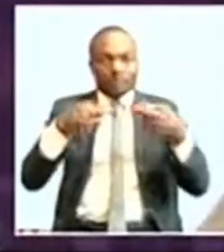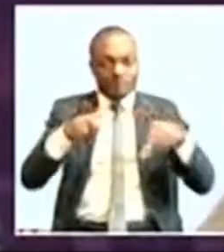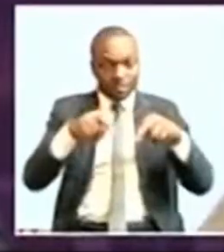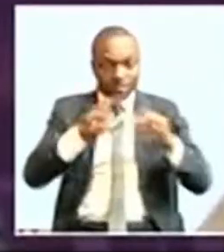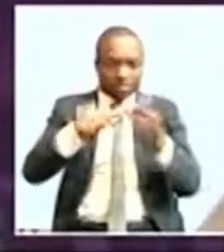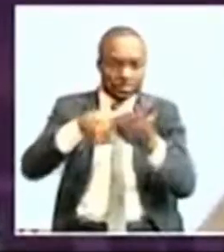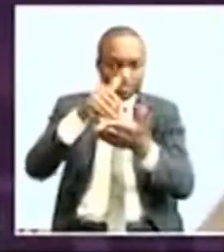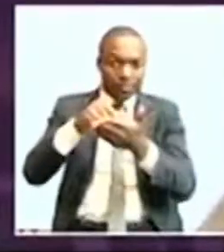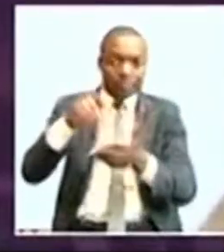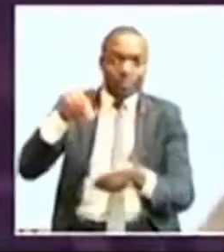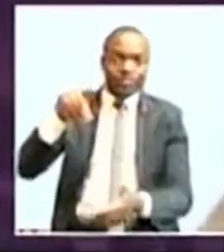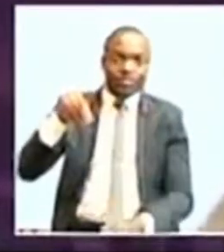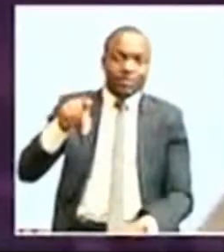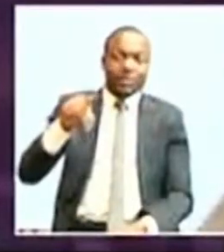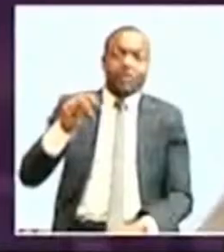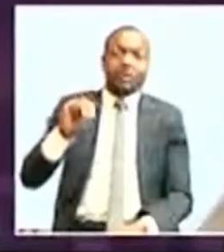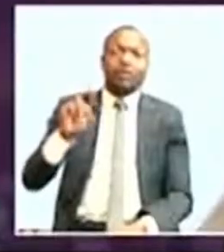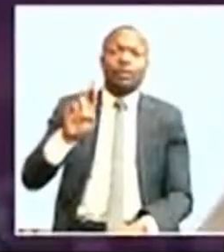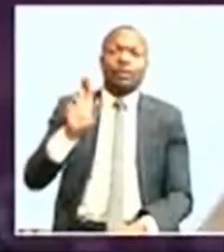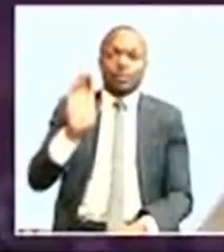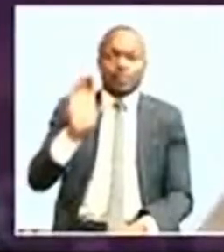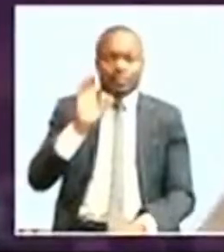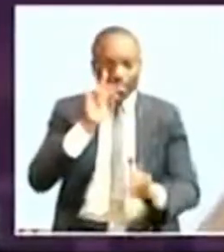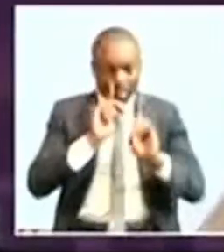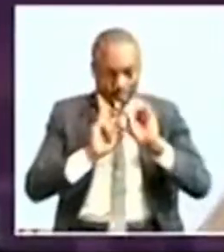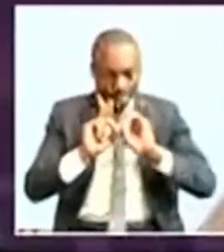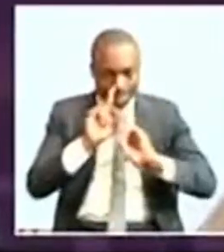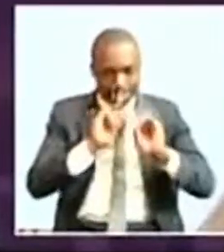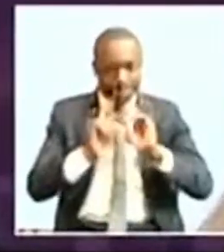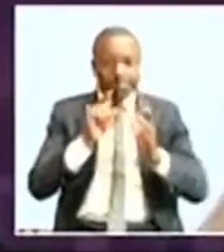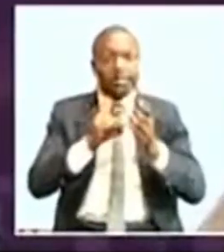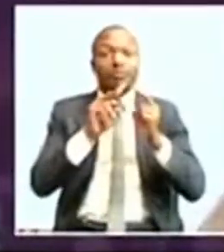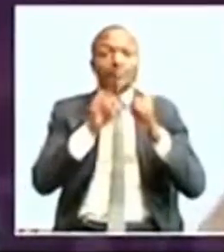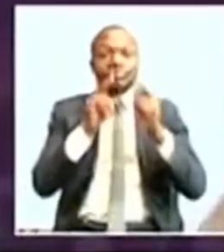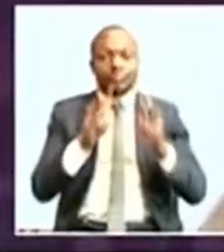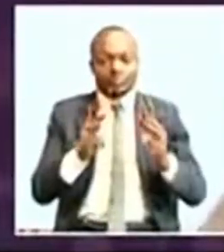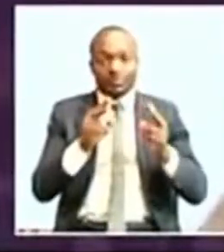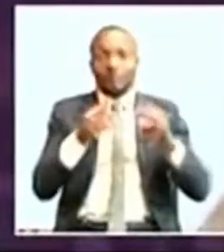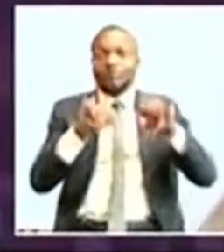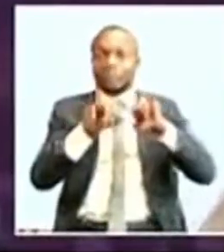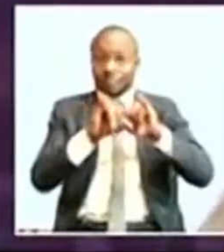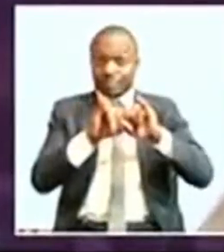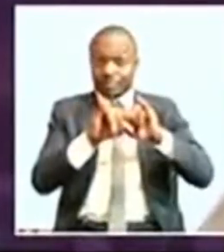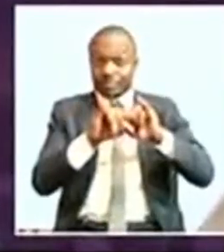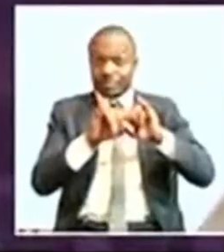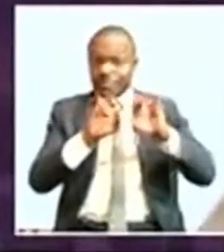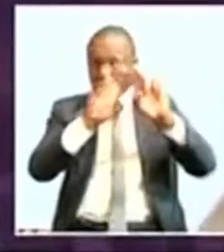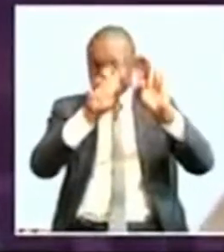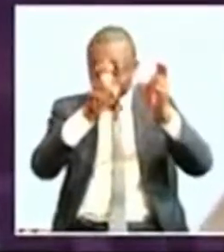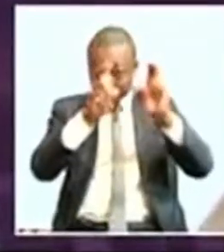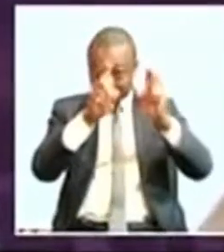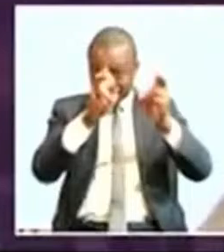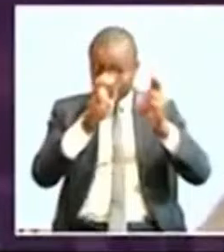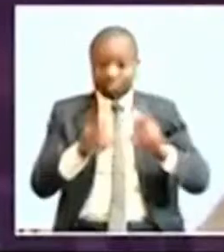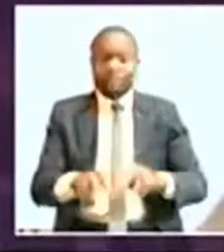and together with her entourage discussing this very topical subject, which is